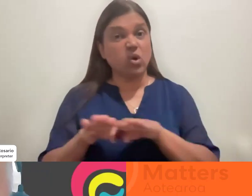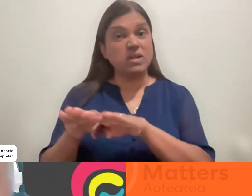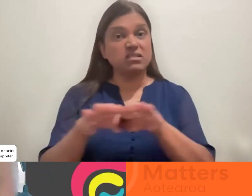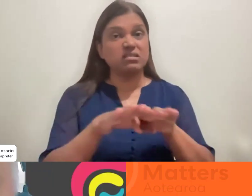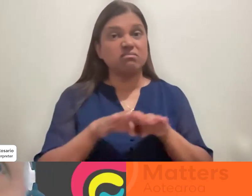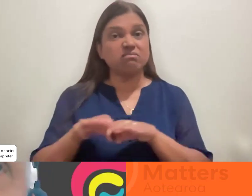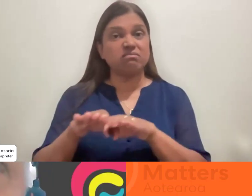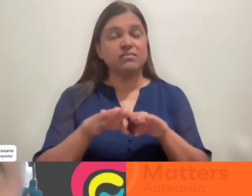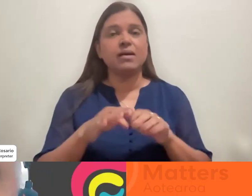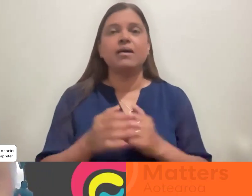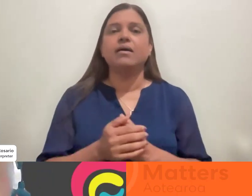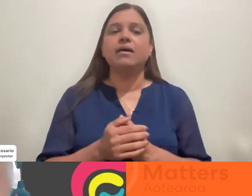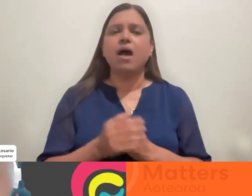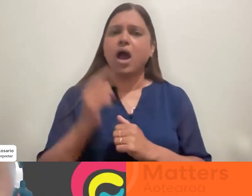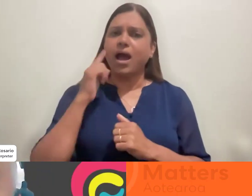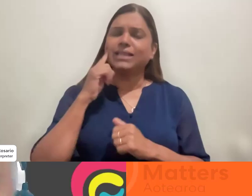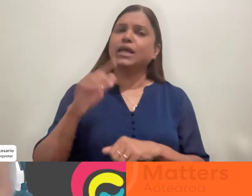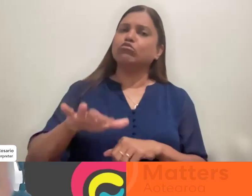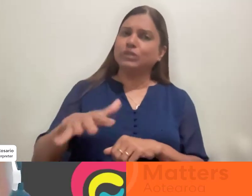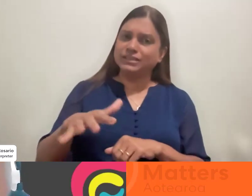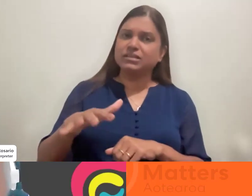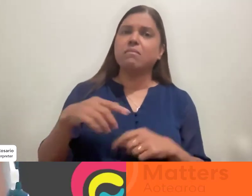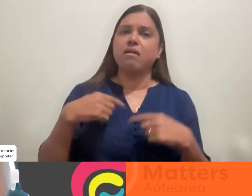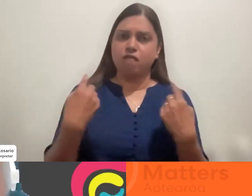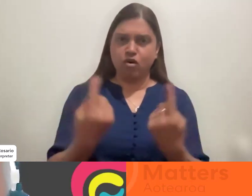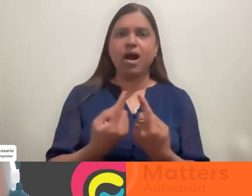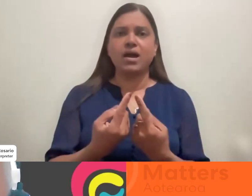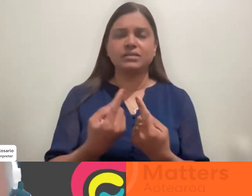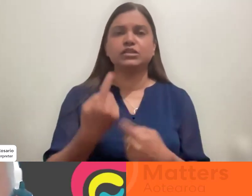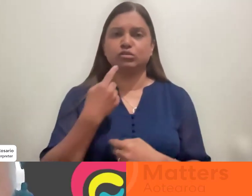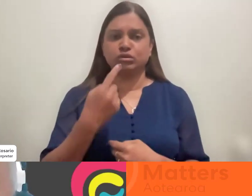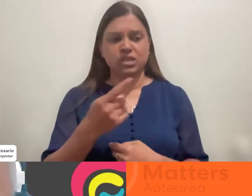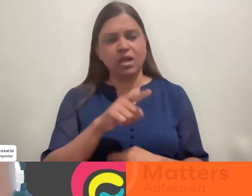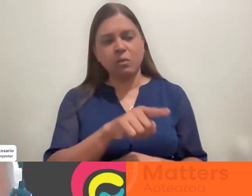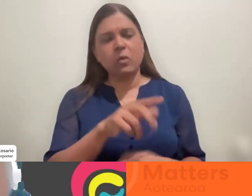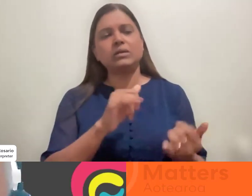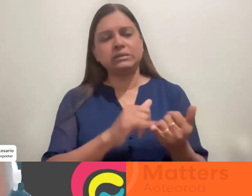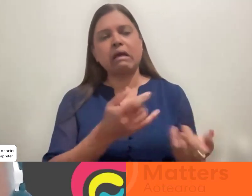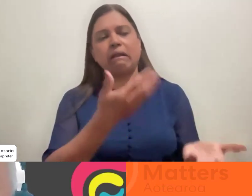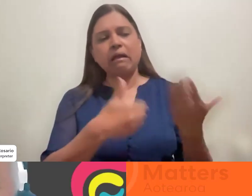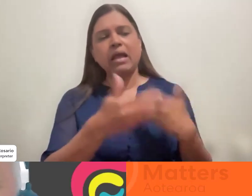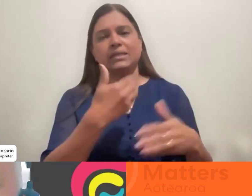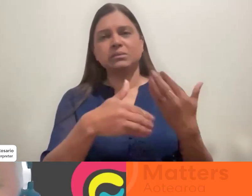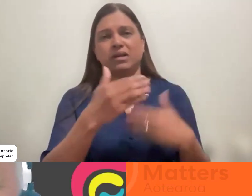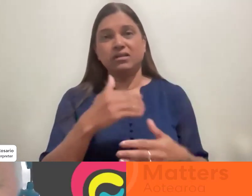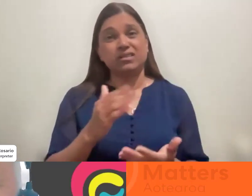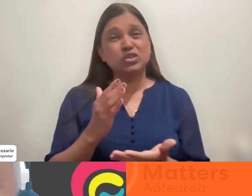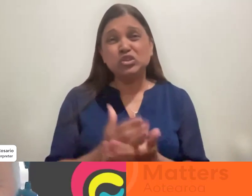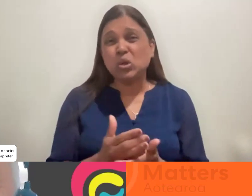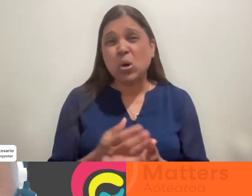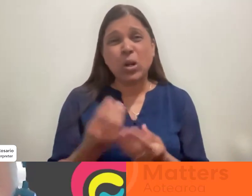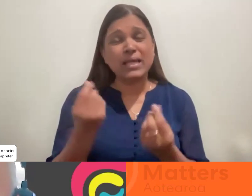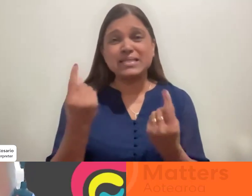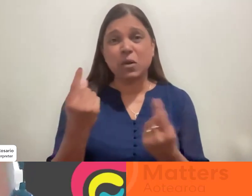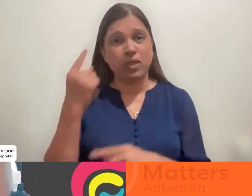It would be reasonable, I think, for us to say, when we hear what Sally had to say there, surely someone's thought about this, and surely